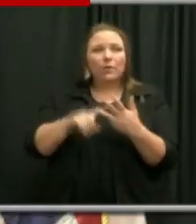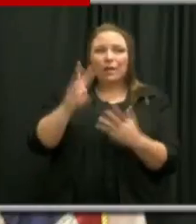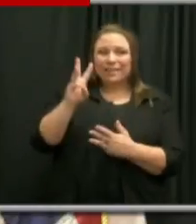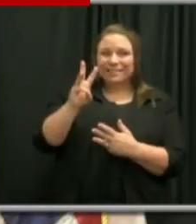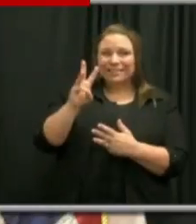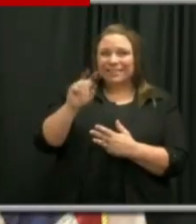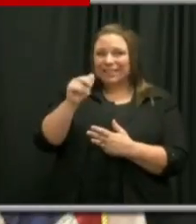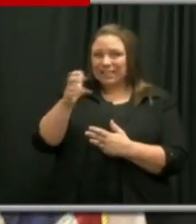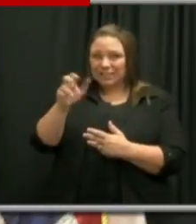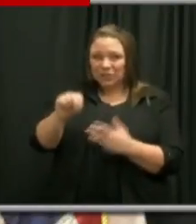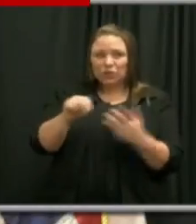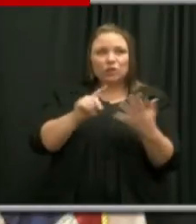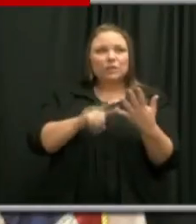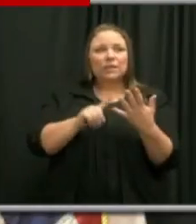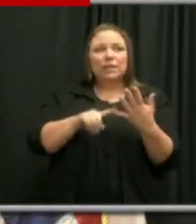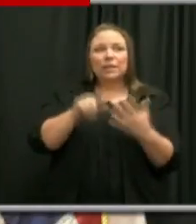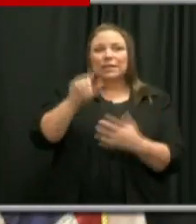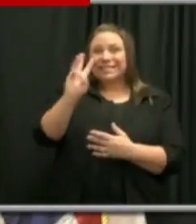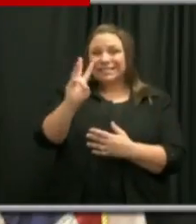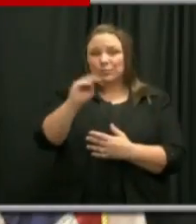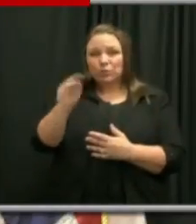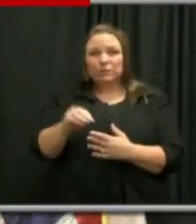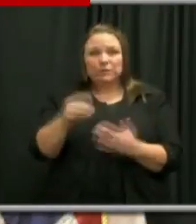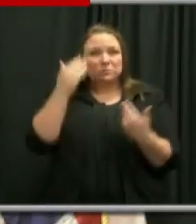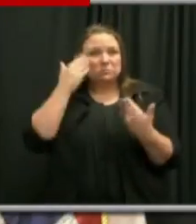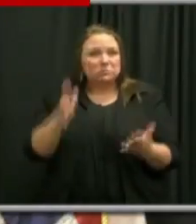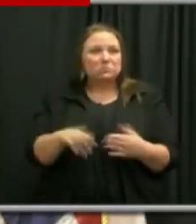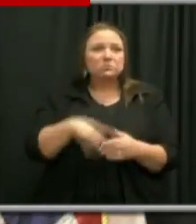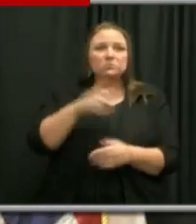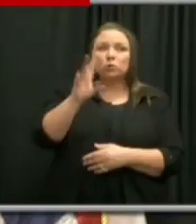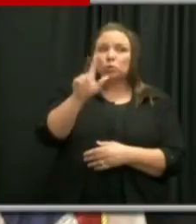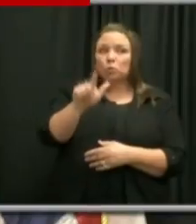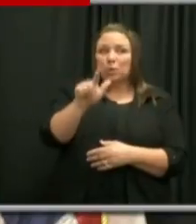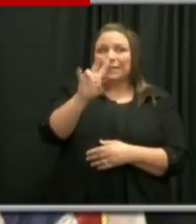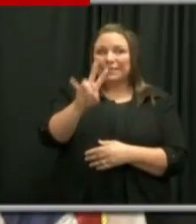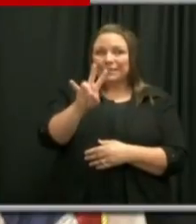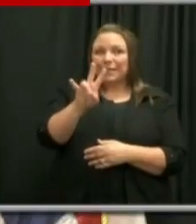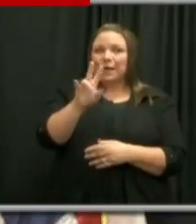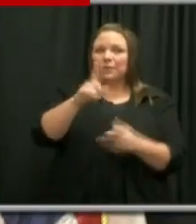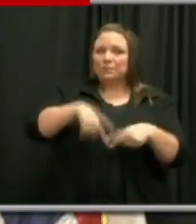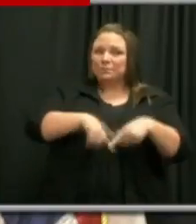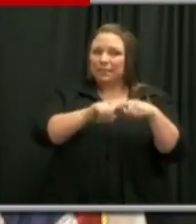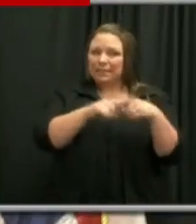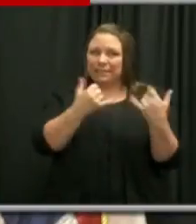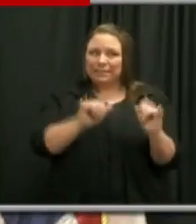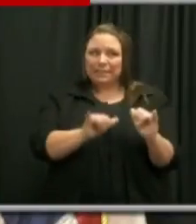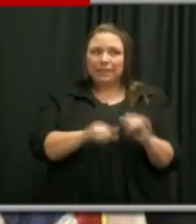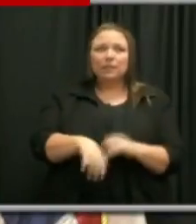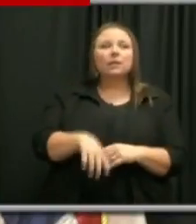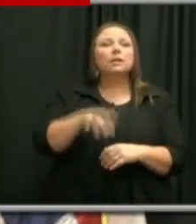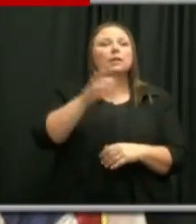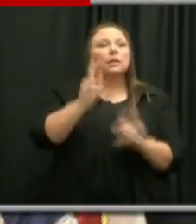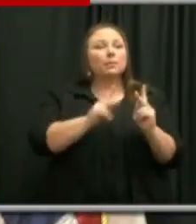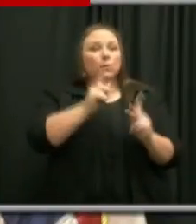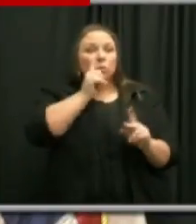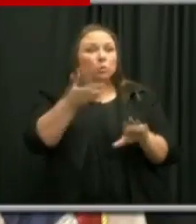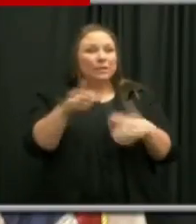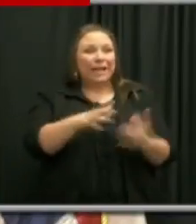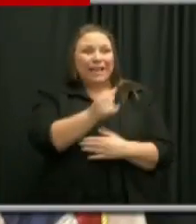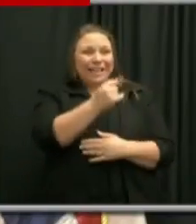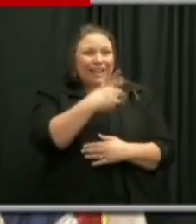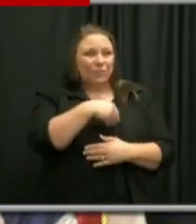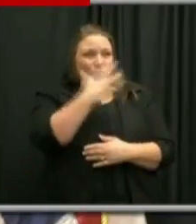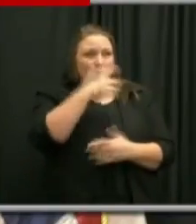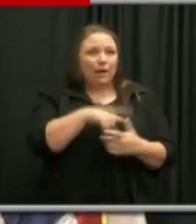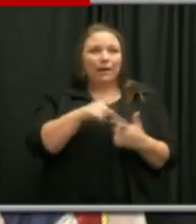unknown, and 27% are pending. And of the 24 Nashvillians who have died, 11 are white, 9 are Black or African American, 3 are listed